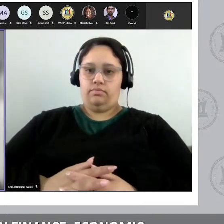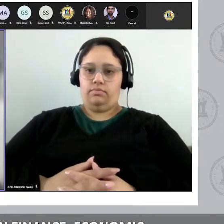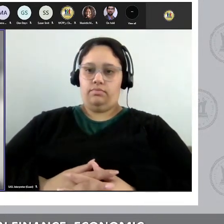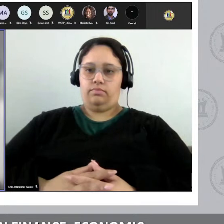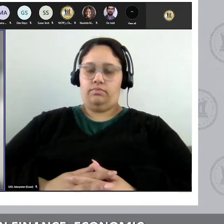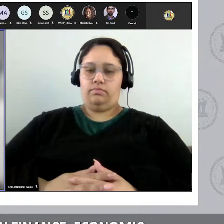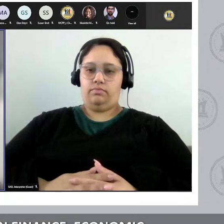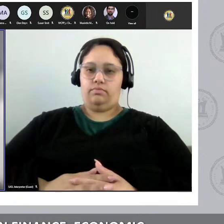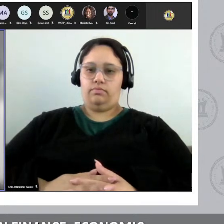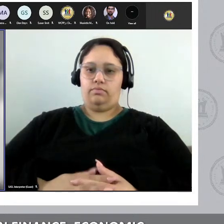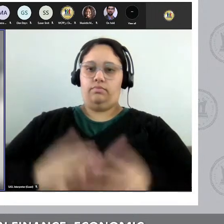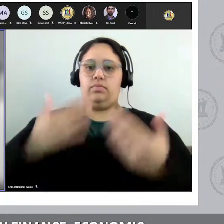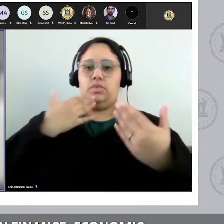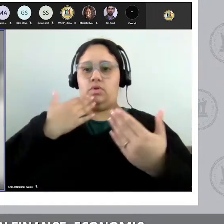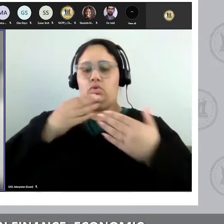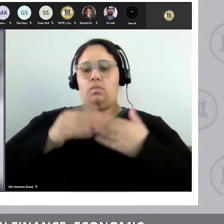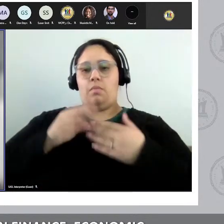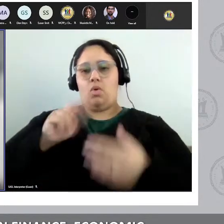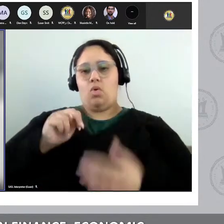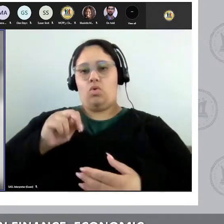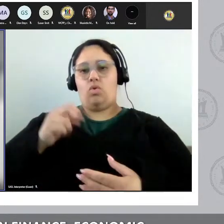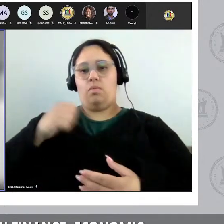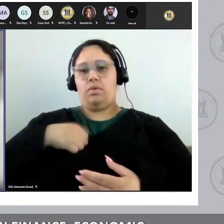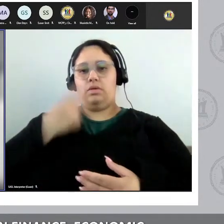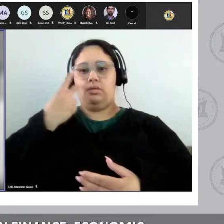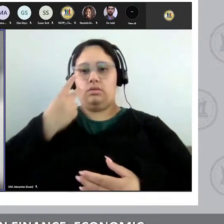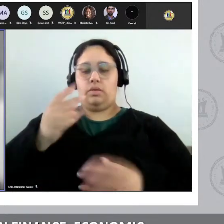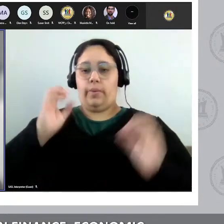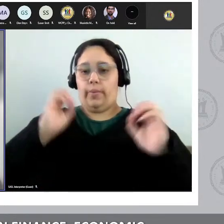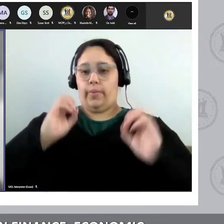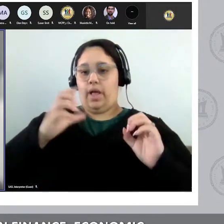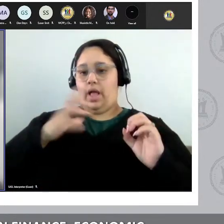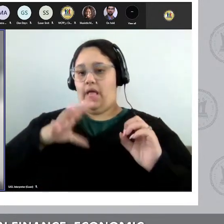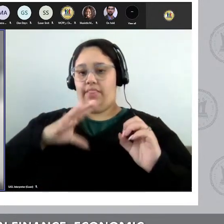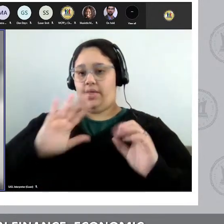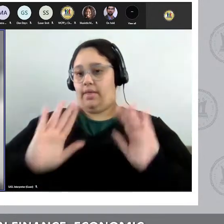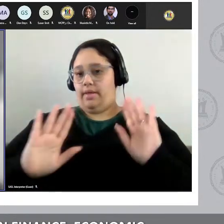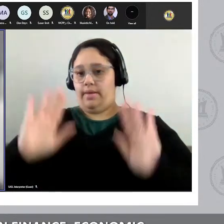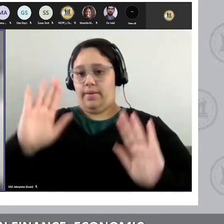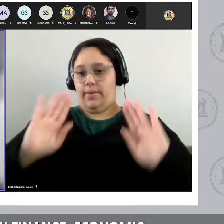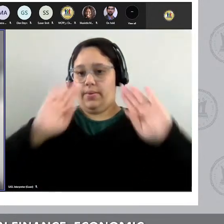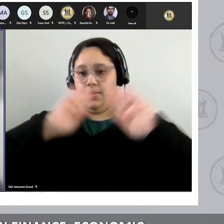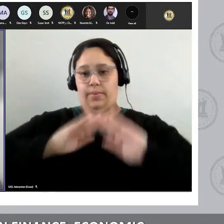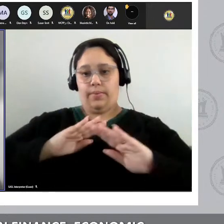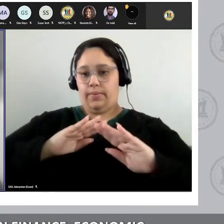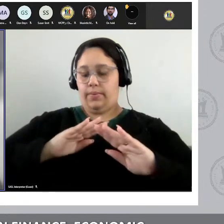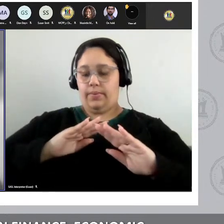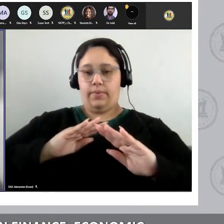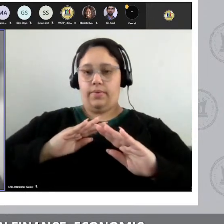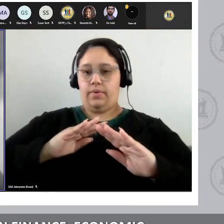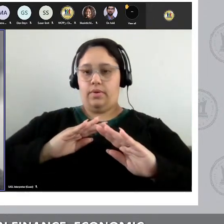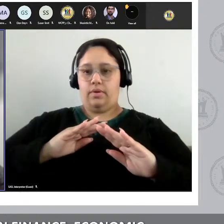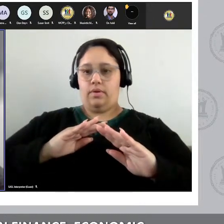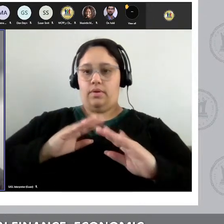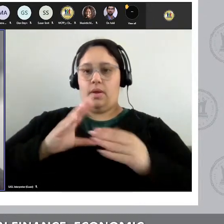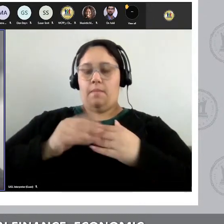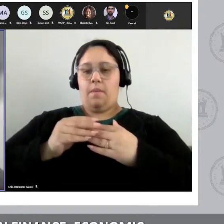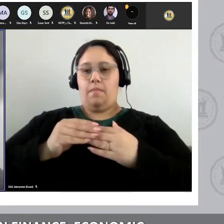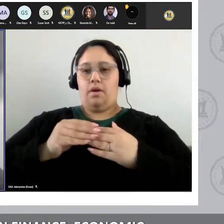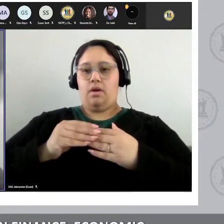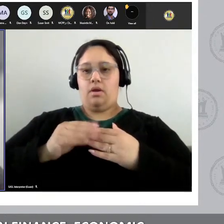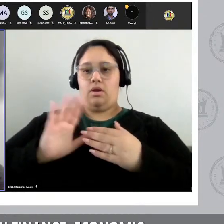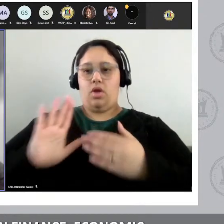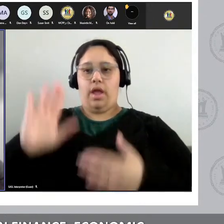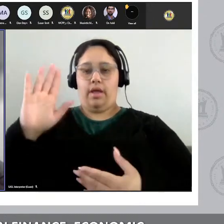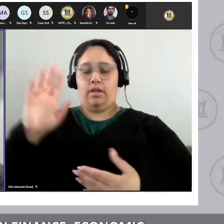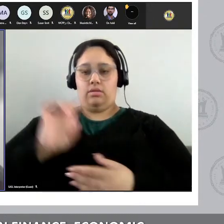Thank you very much, Member Nkondlo. I see no other hands from members. Member Nkondlo, your hand